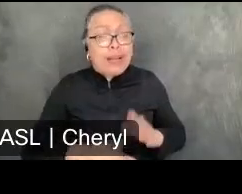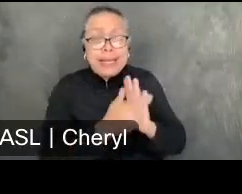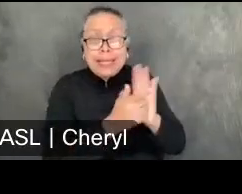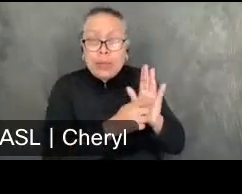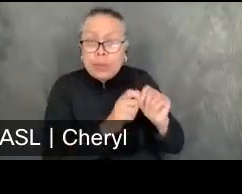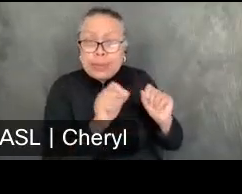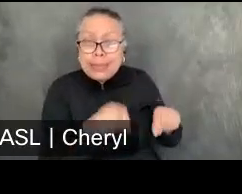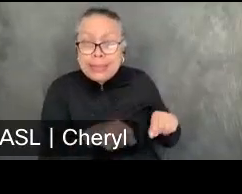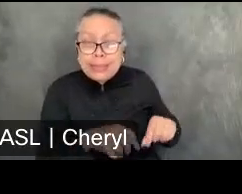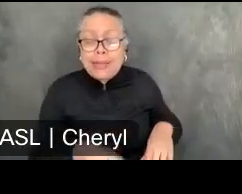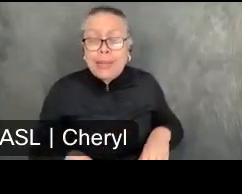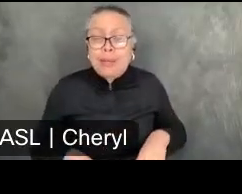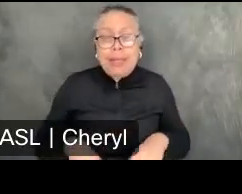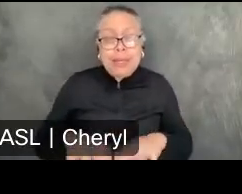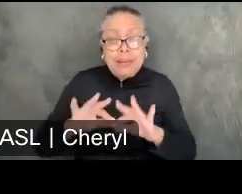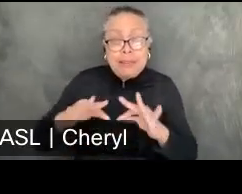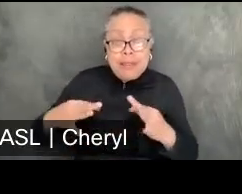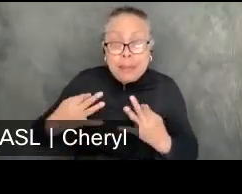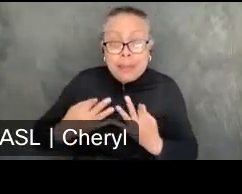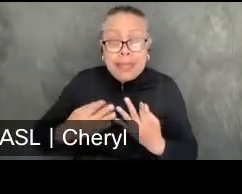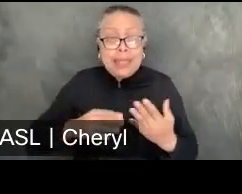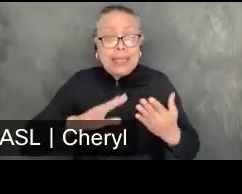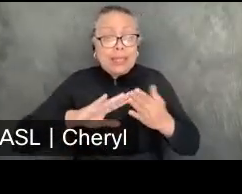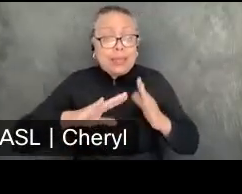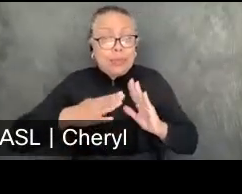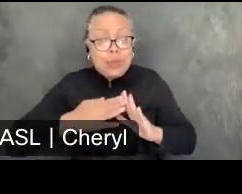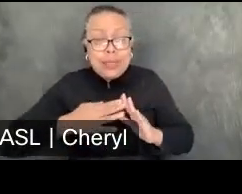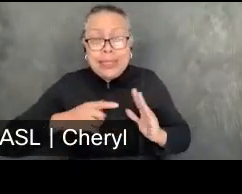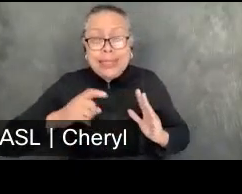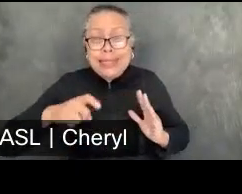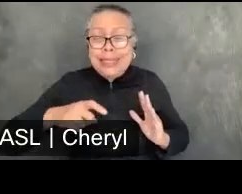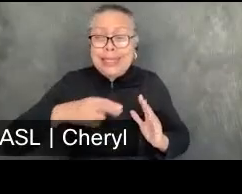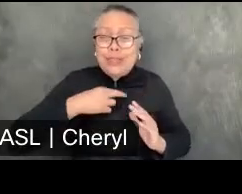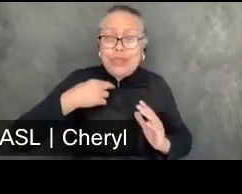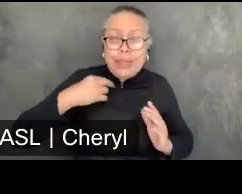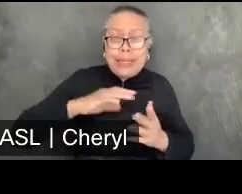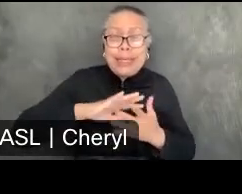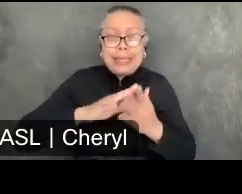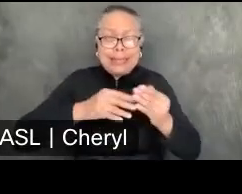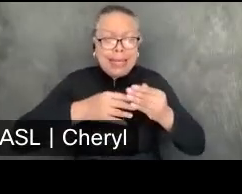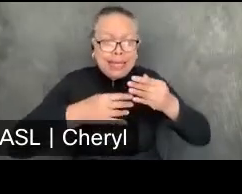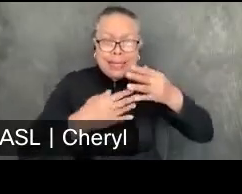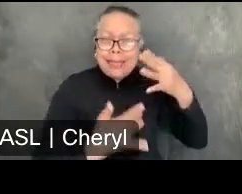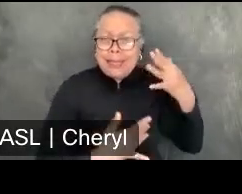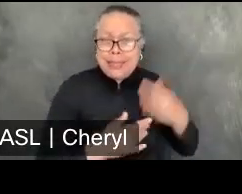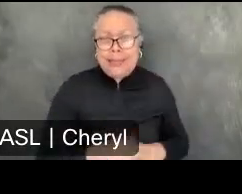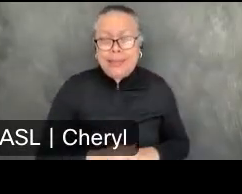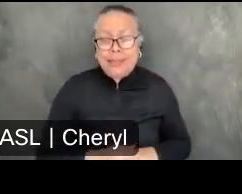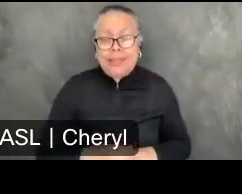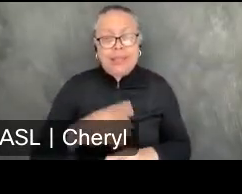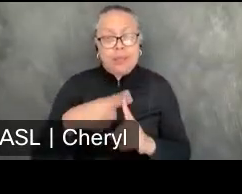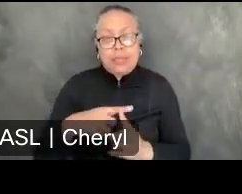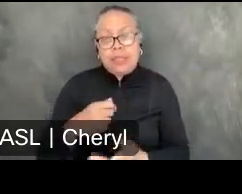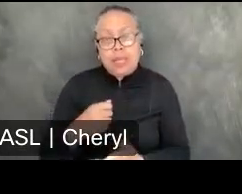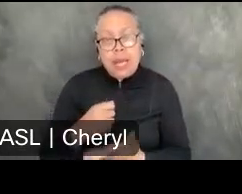any kind of family or community-related needs or risks, and helping also to address and